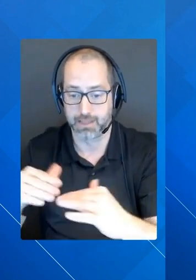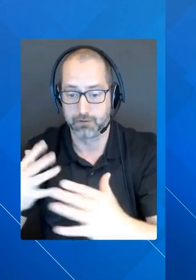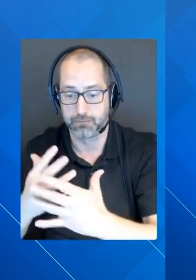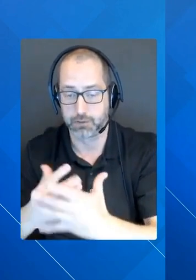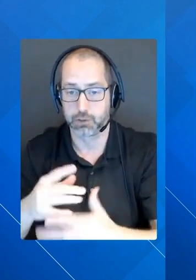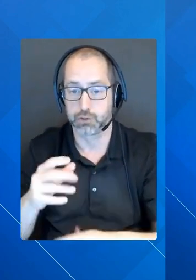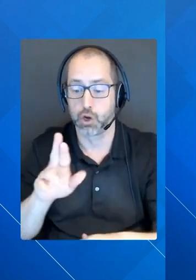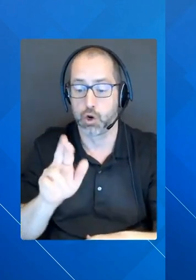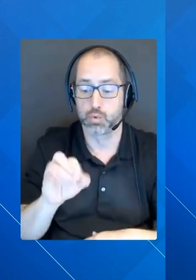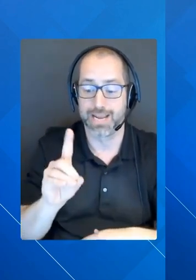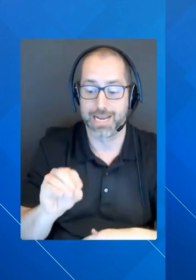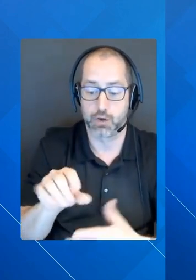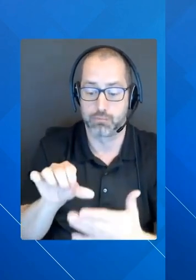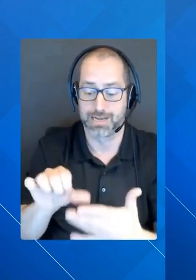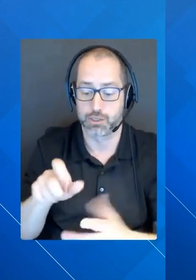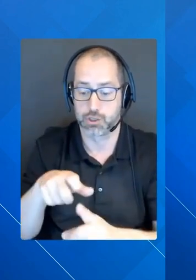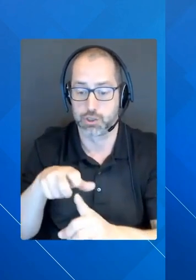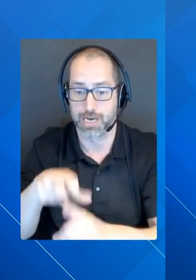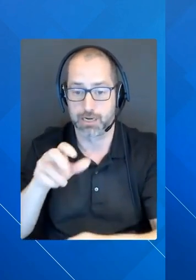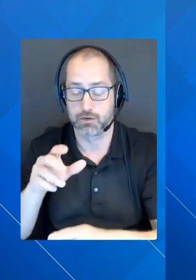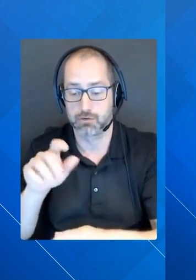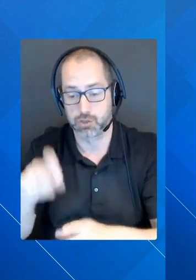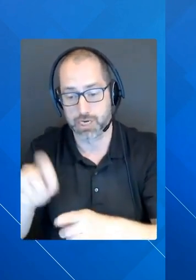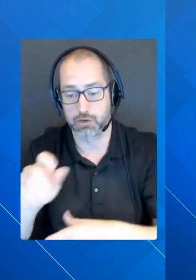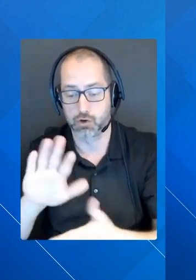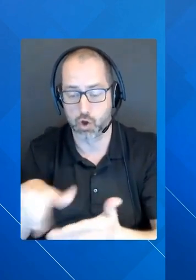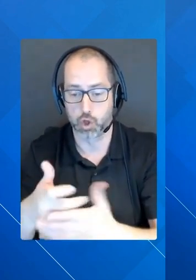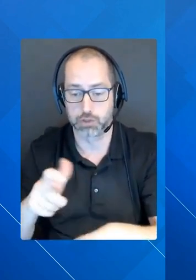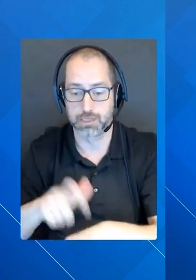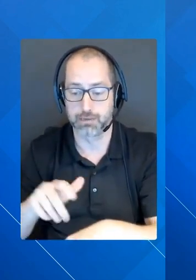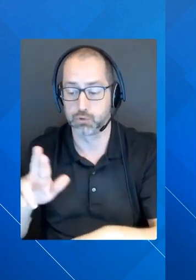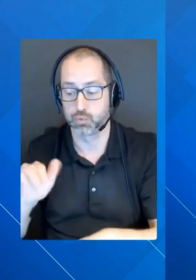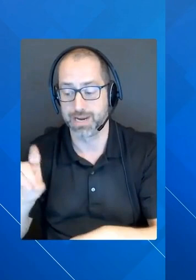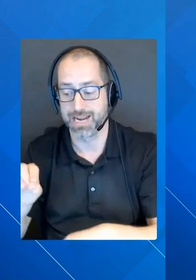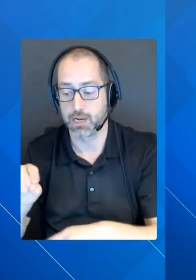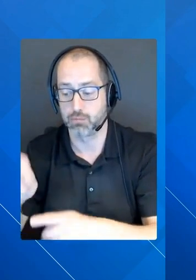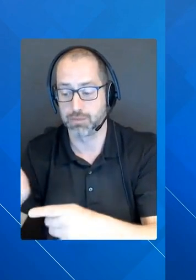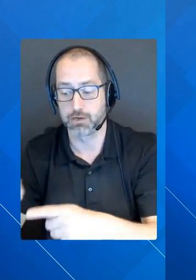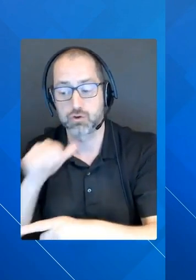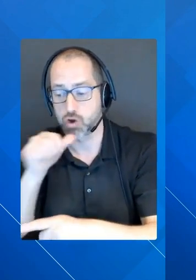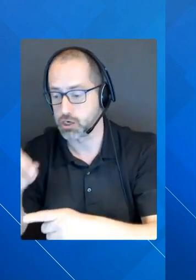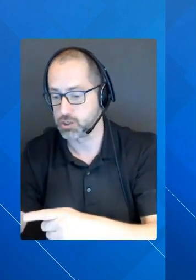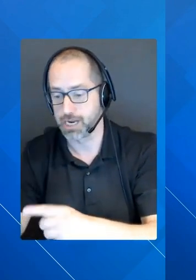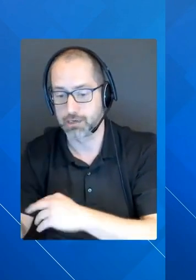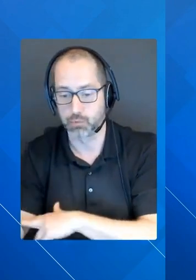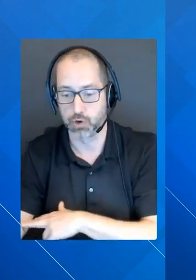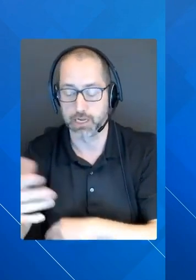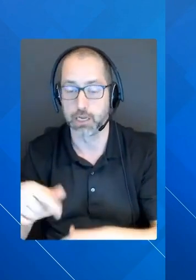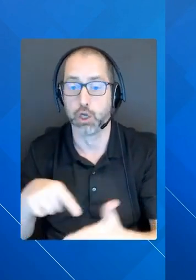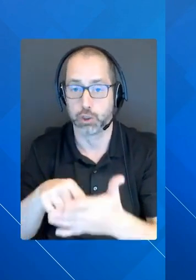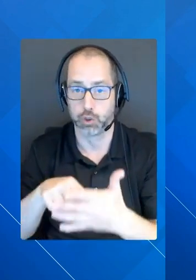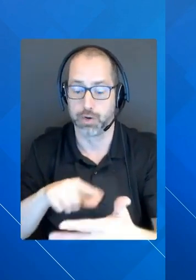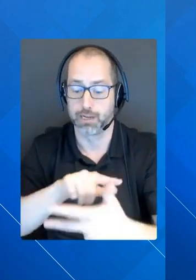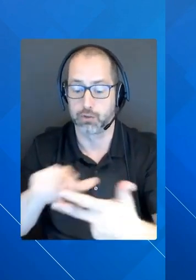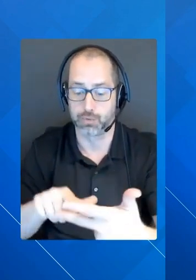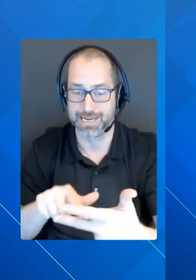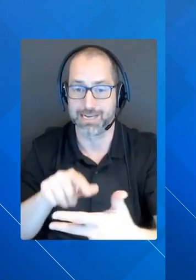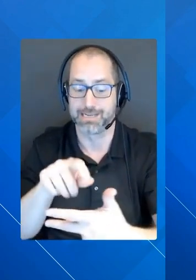all times. Radio button not checked morning. Showing 3 sessions,